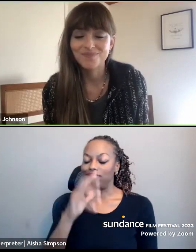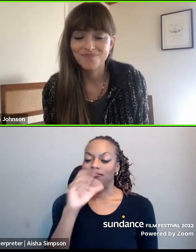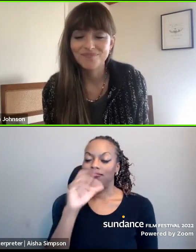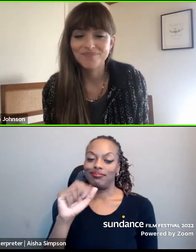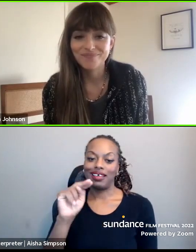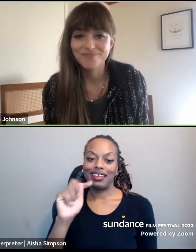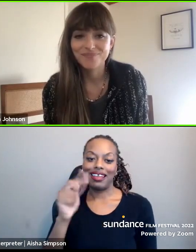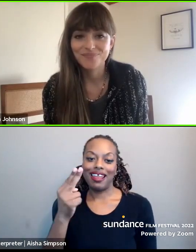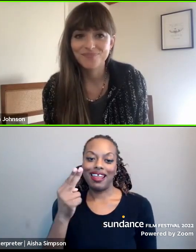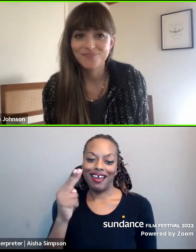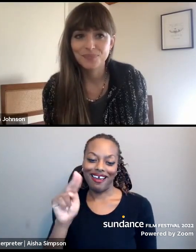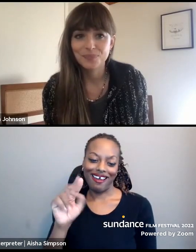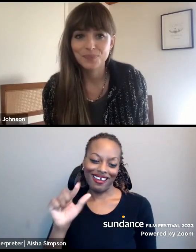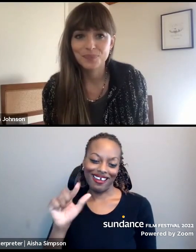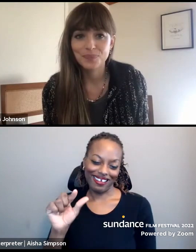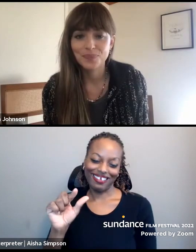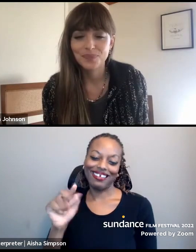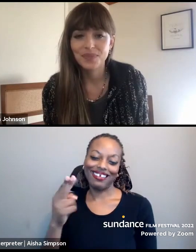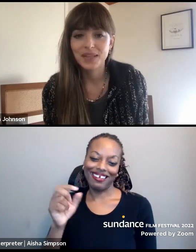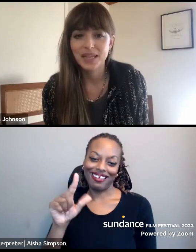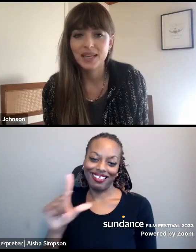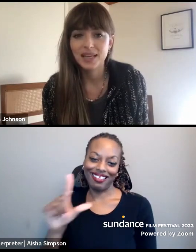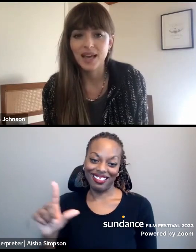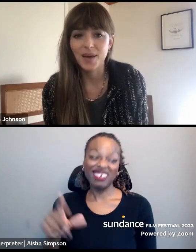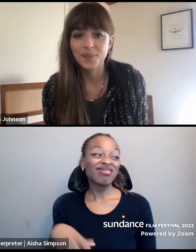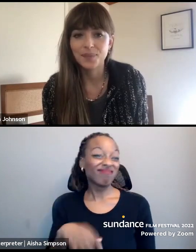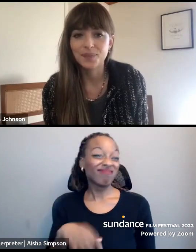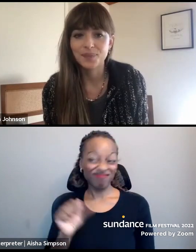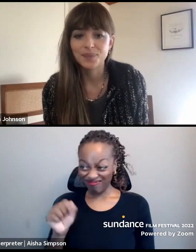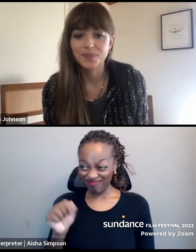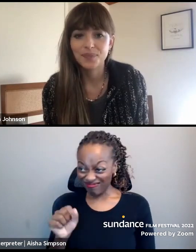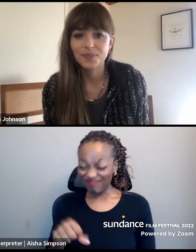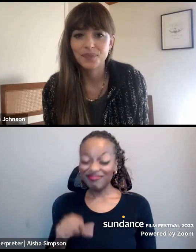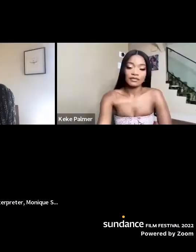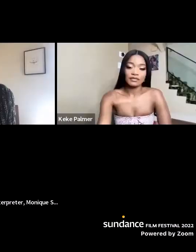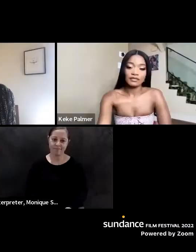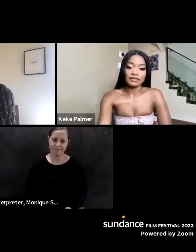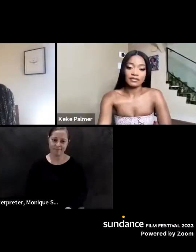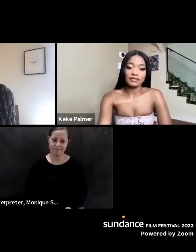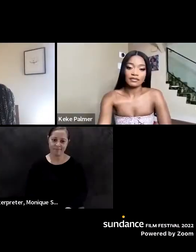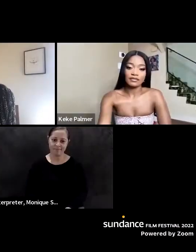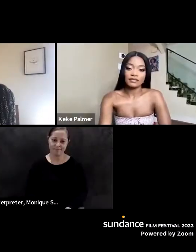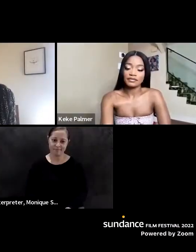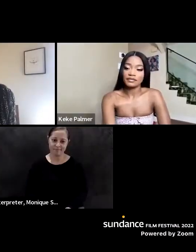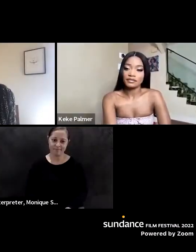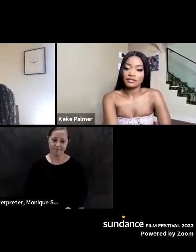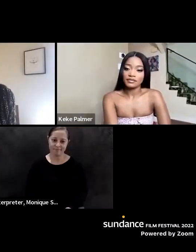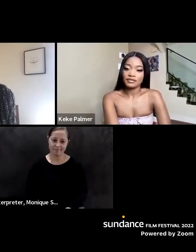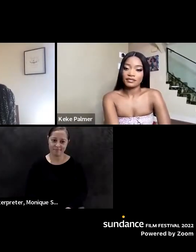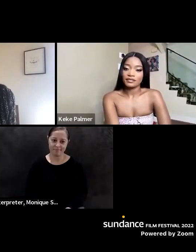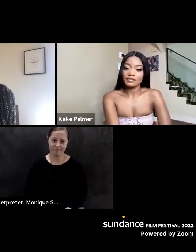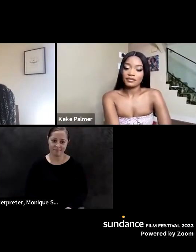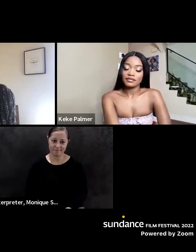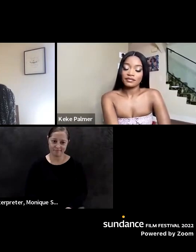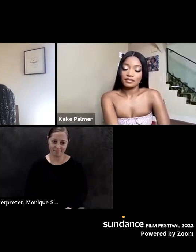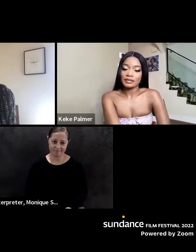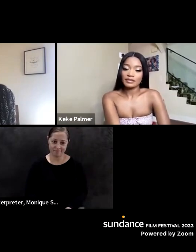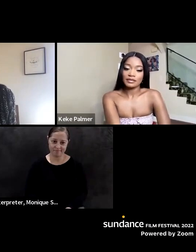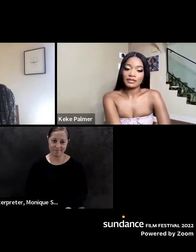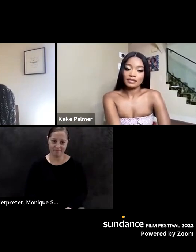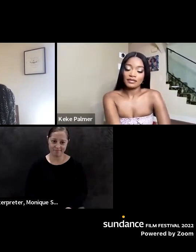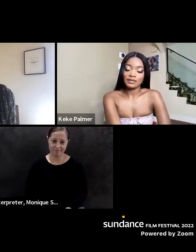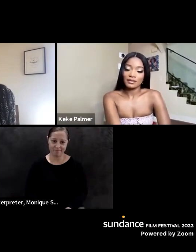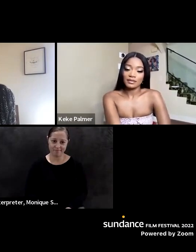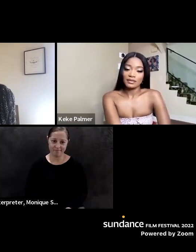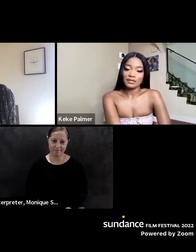Yeah, like a very nearly perfect movie. Yeah. But one, what is it you love about that,